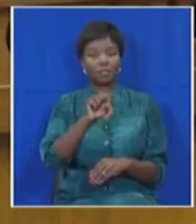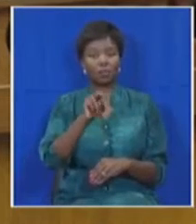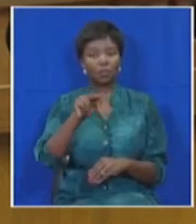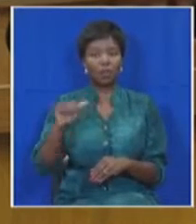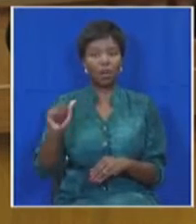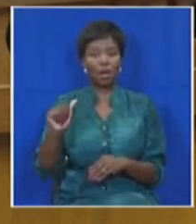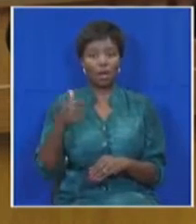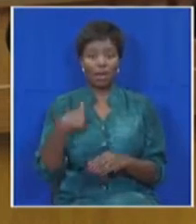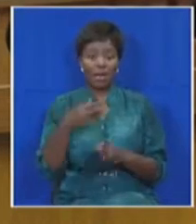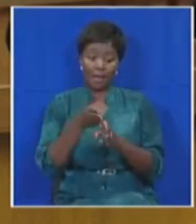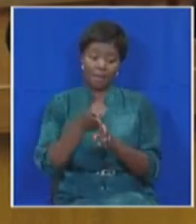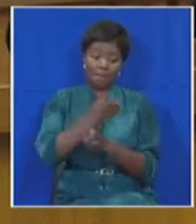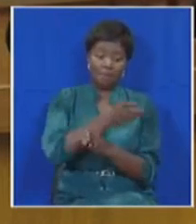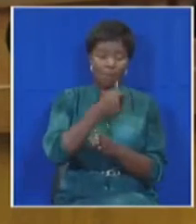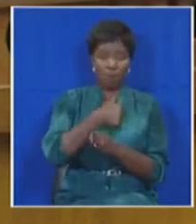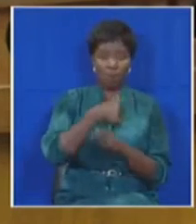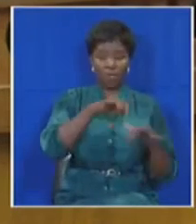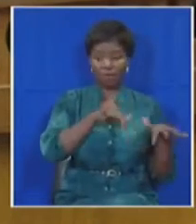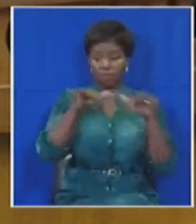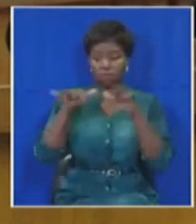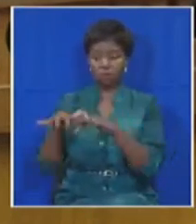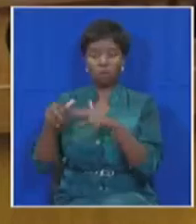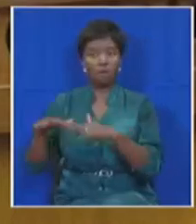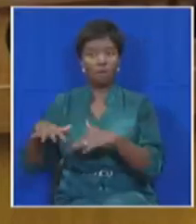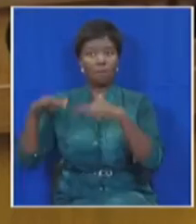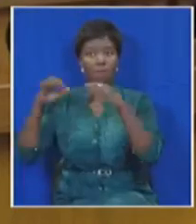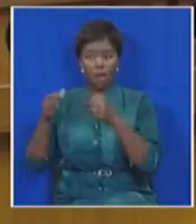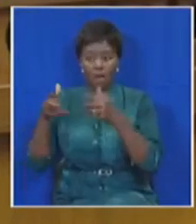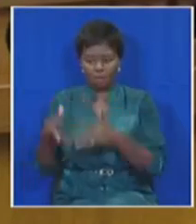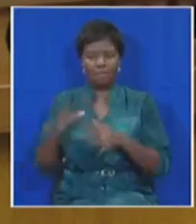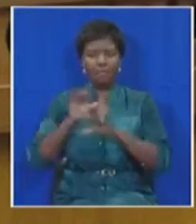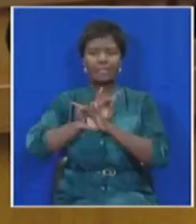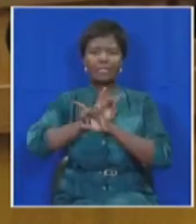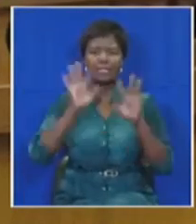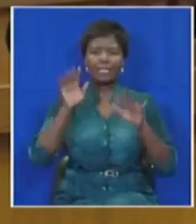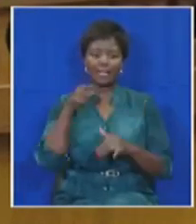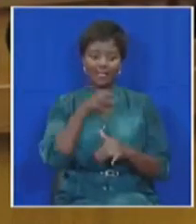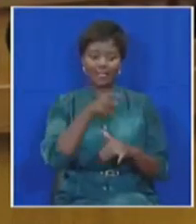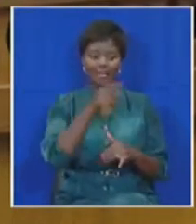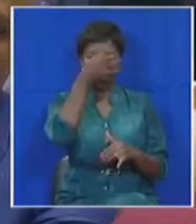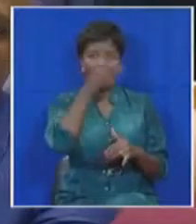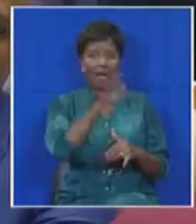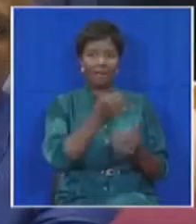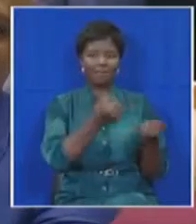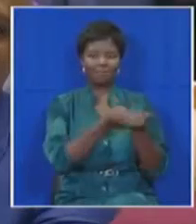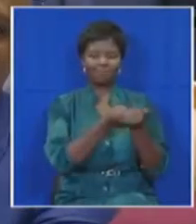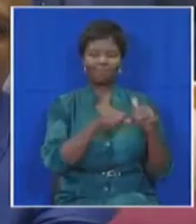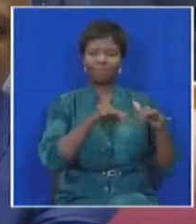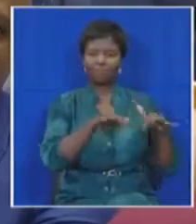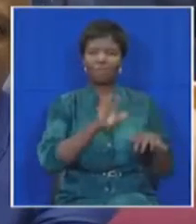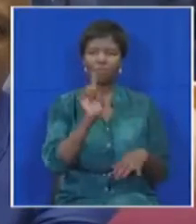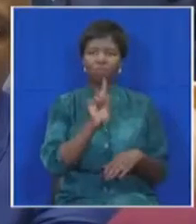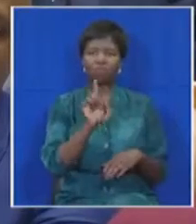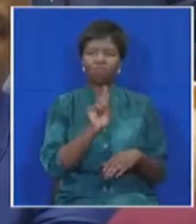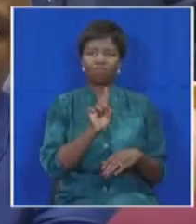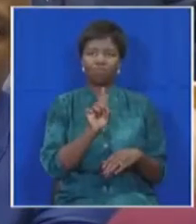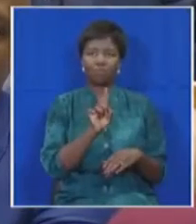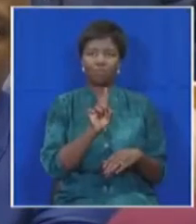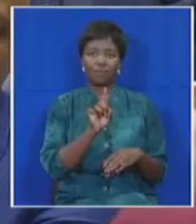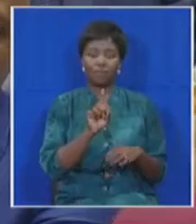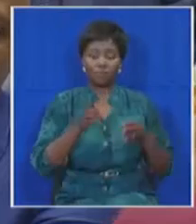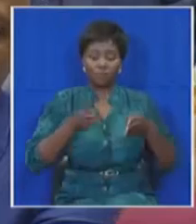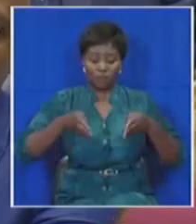this chamber, it was clear that this government wasn't on the same side as the people. Streets were